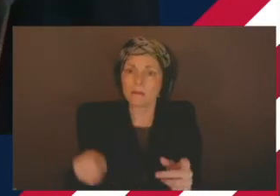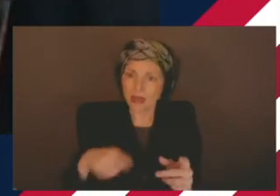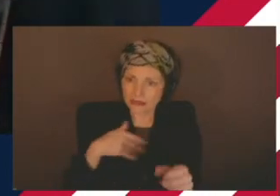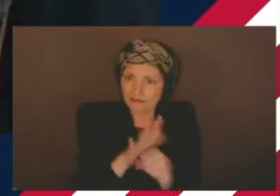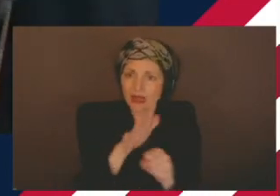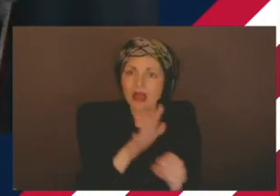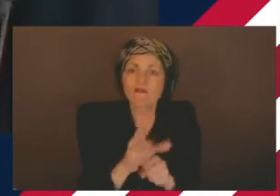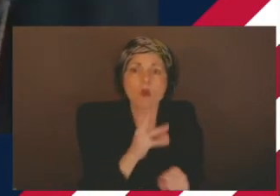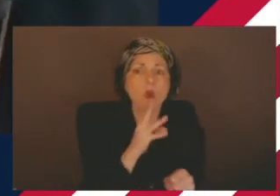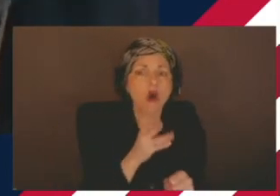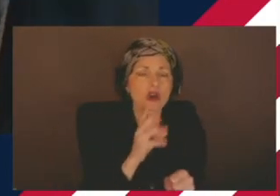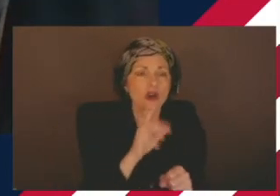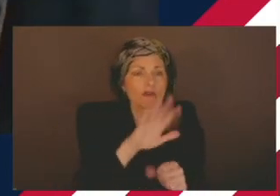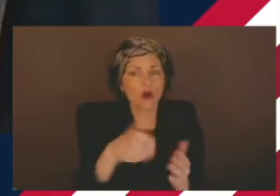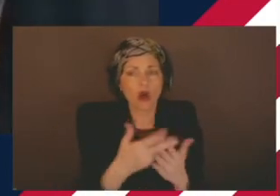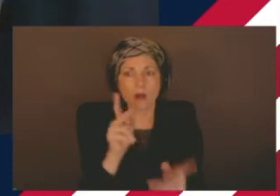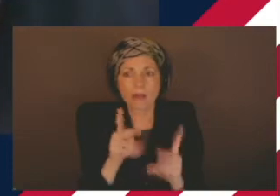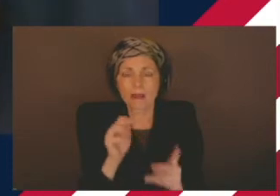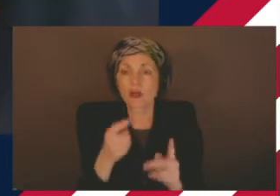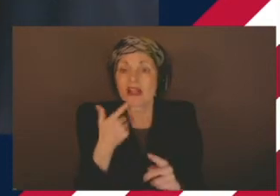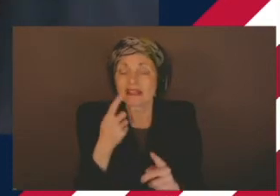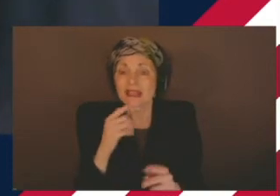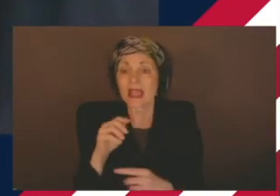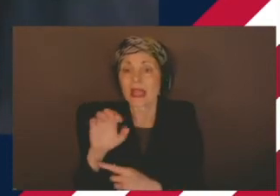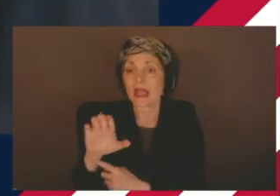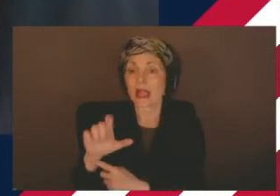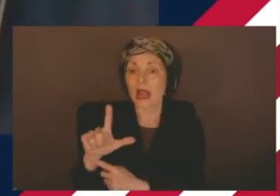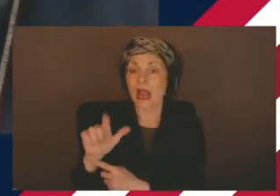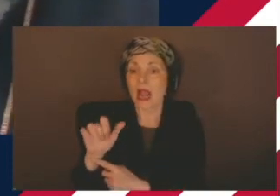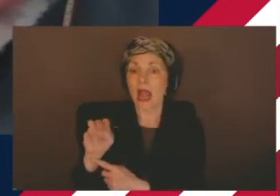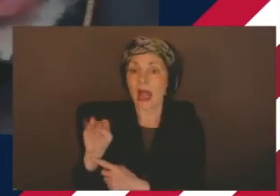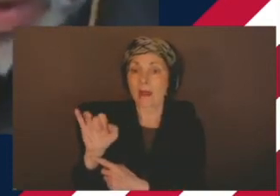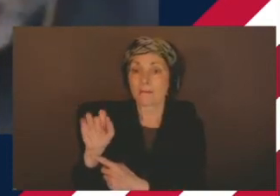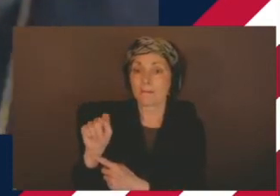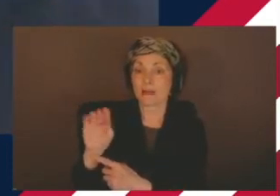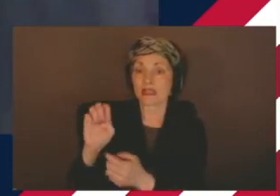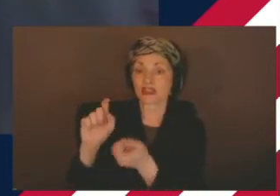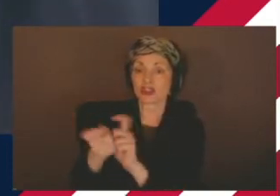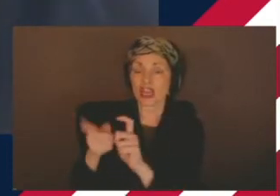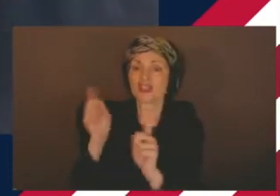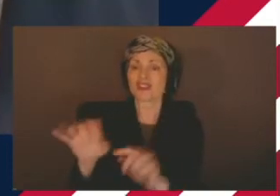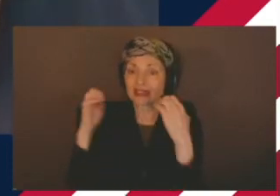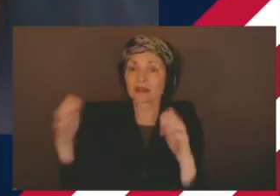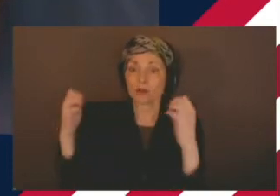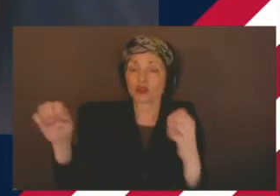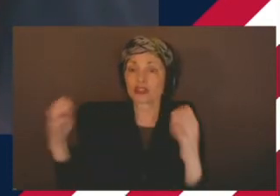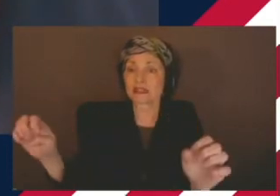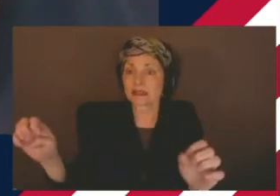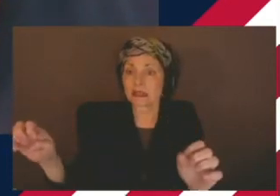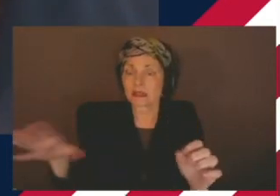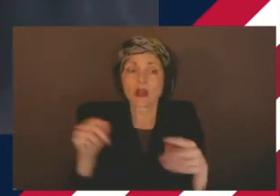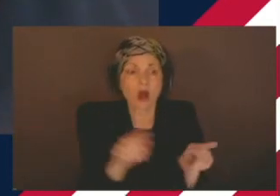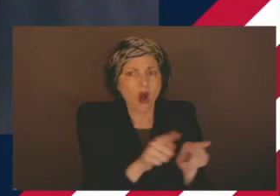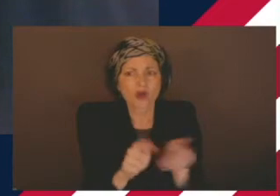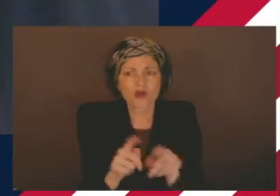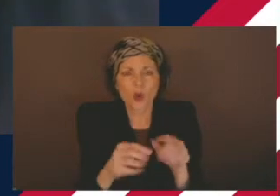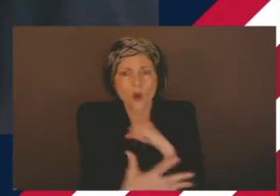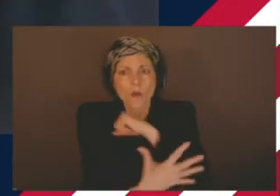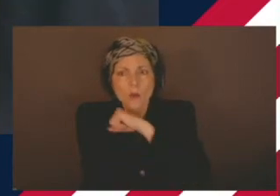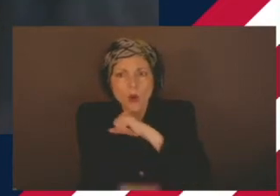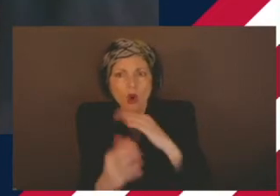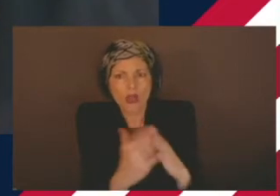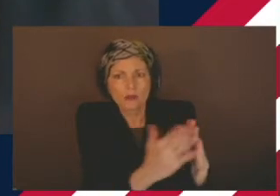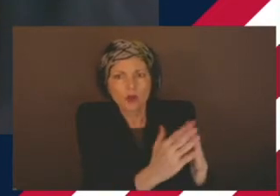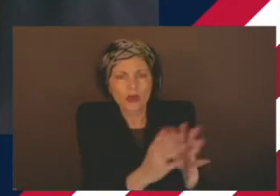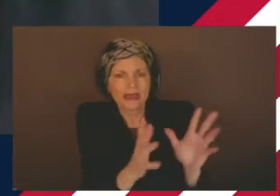declare climate change a national emergency, establish a green jobs corps that protects poor communities and builds them back up. We